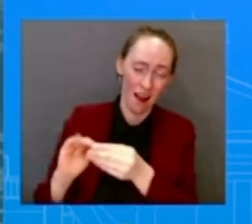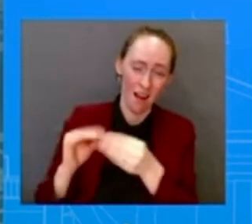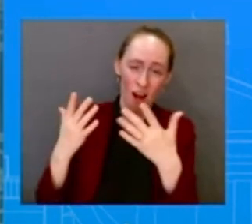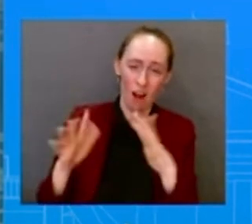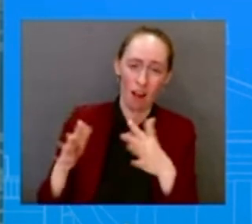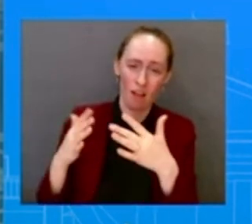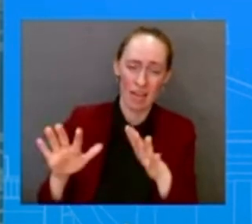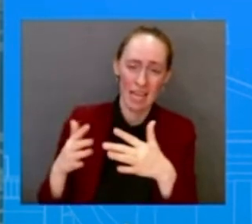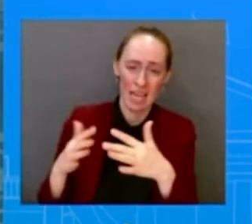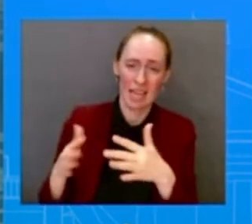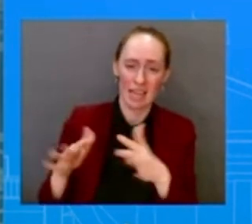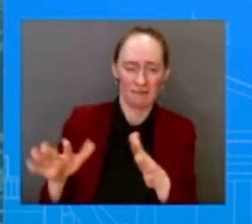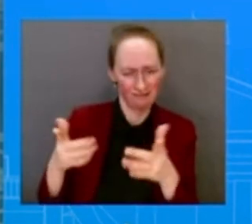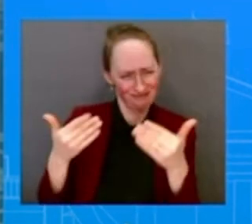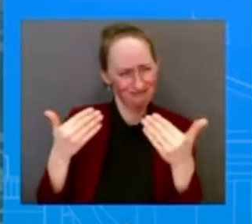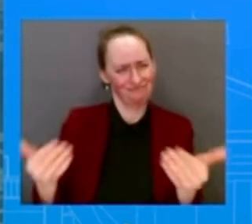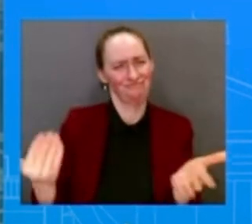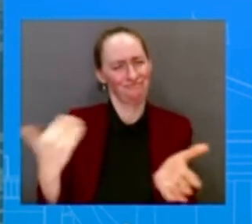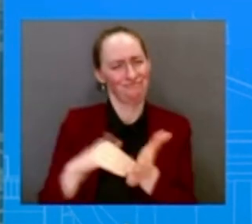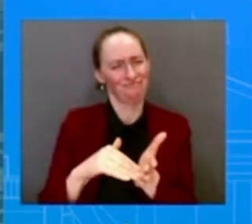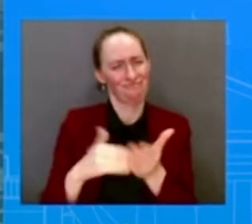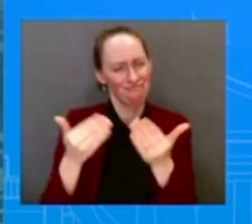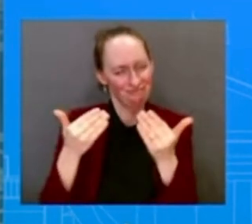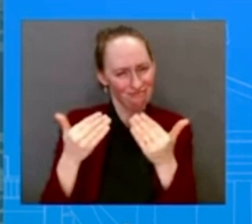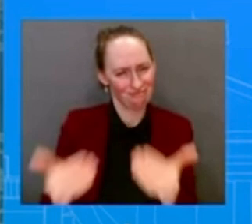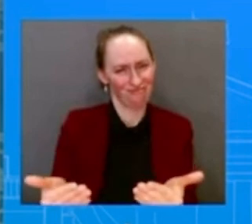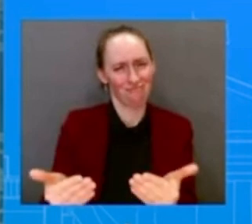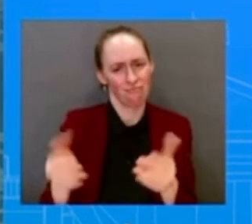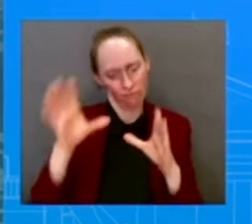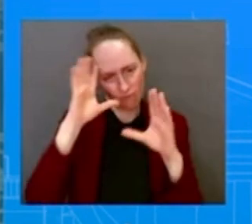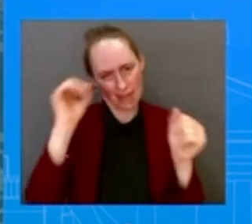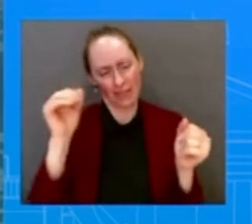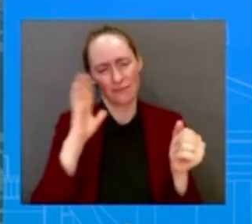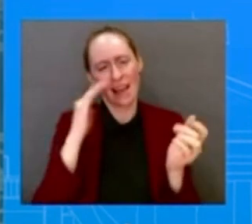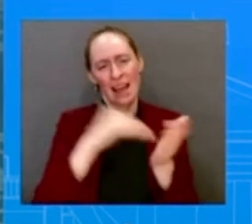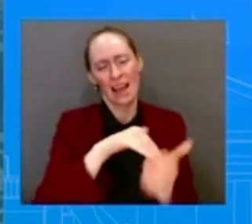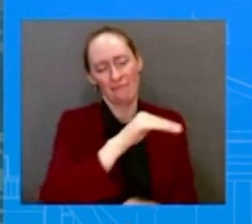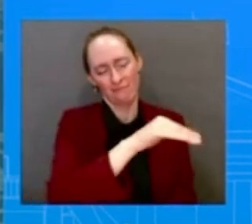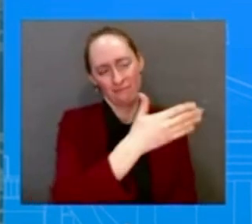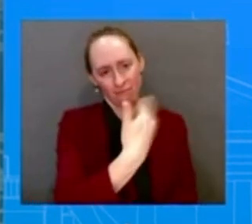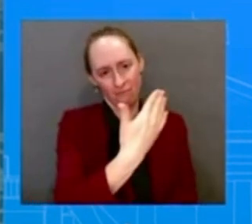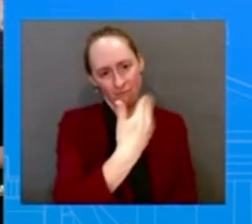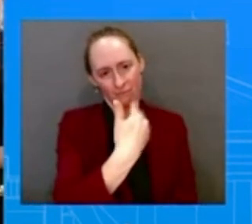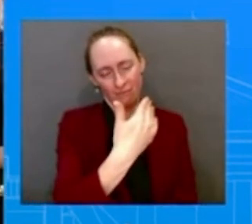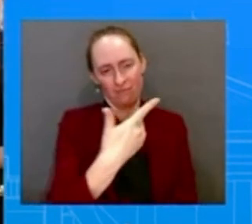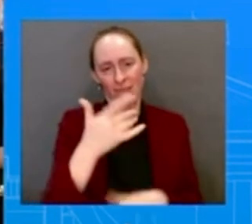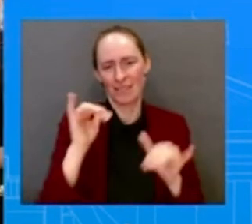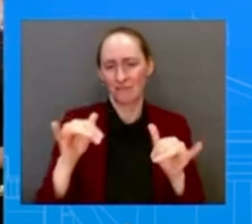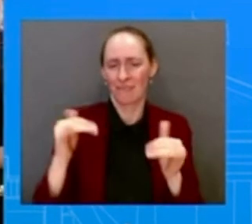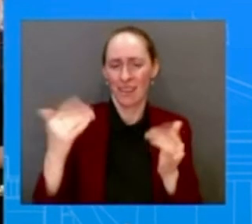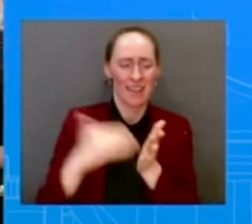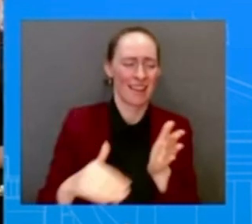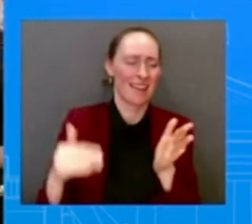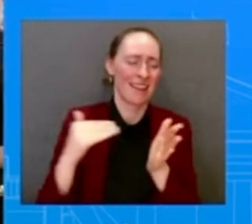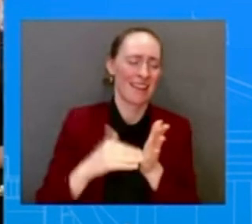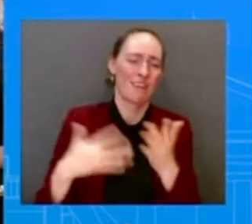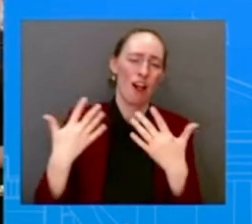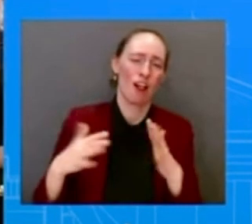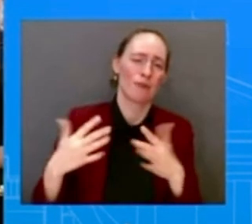for that. And that's what they've done it before, and that's what he believes they should be doing it again. He just sounded more optimistic today, and I'm wondering